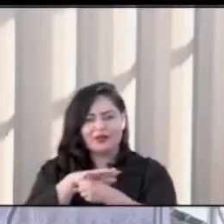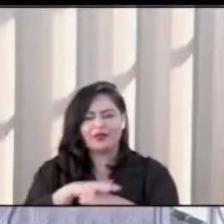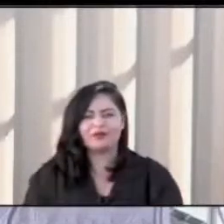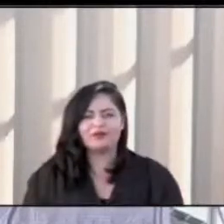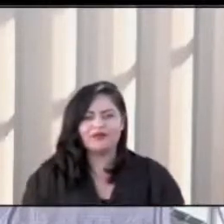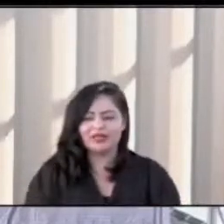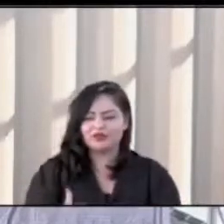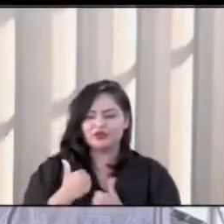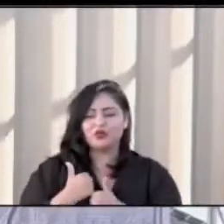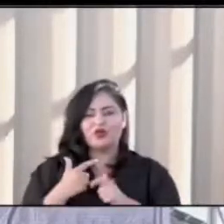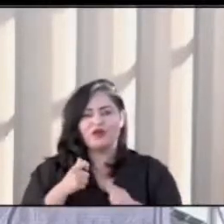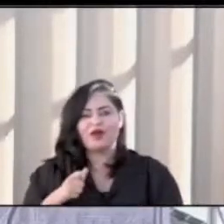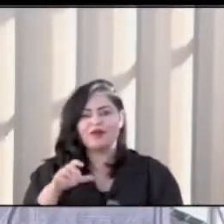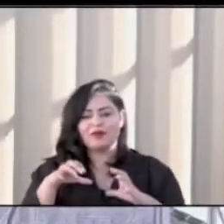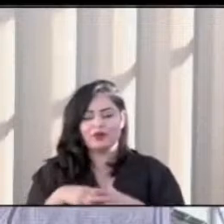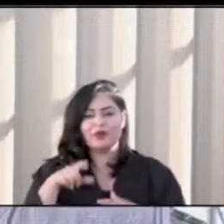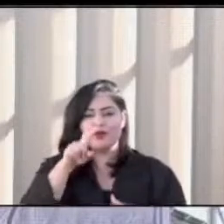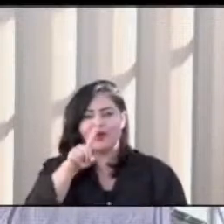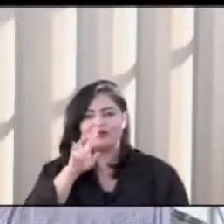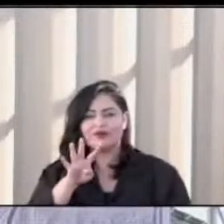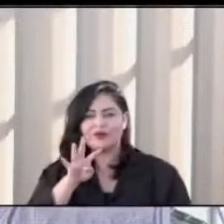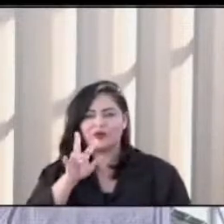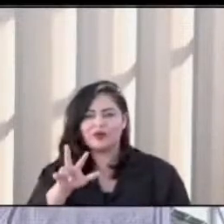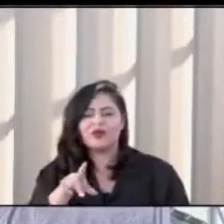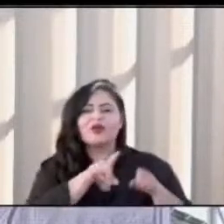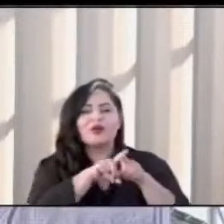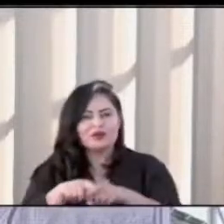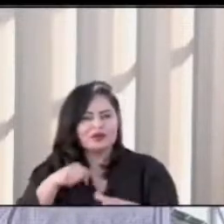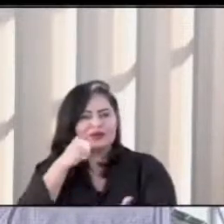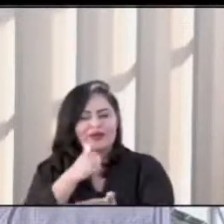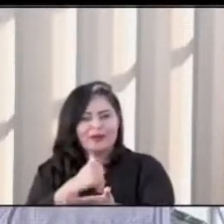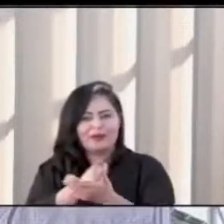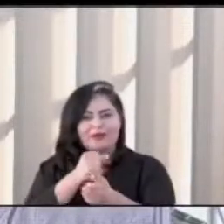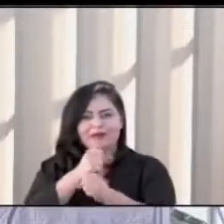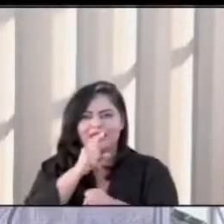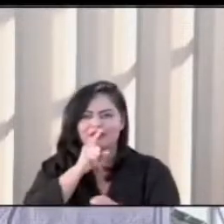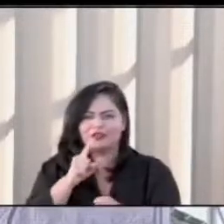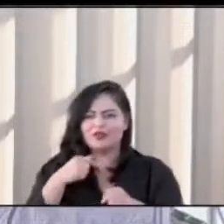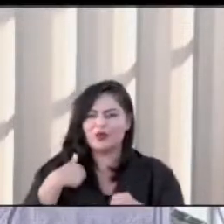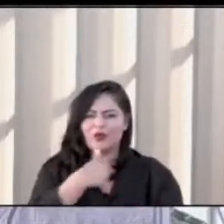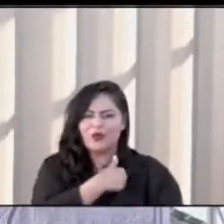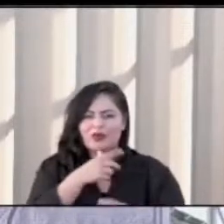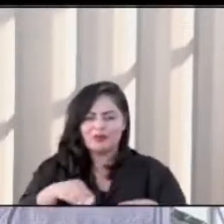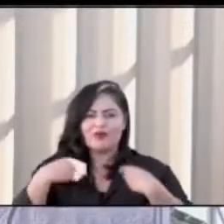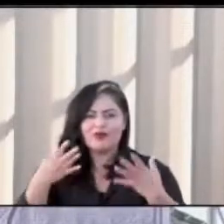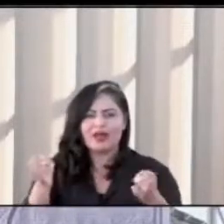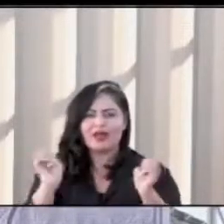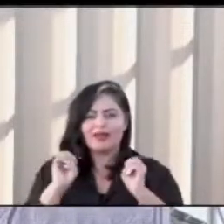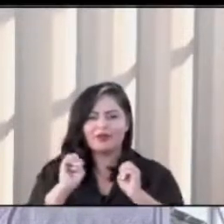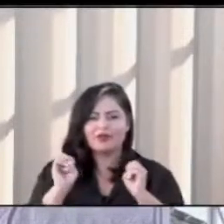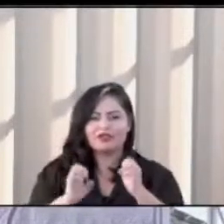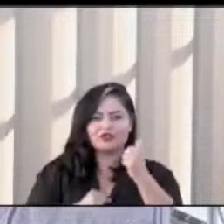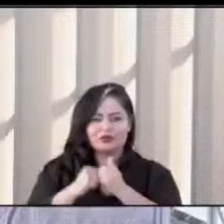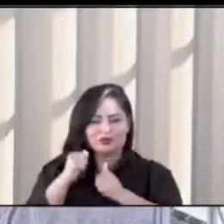Soldiers from Task Force 143 are also assisting to secure critical emergency response infrastructure and staging